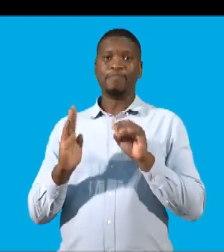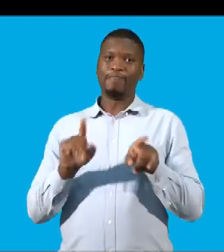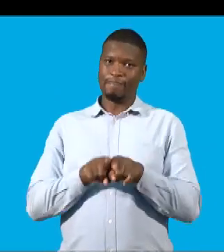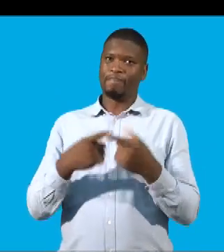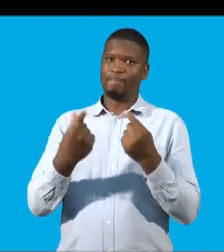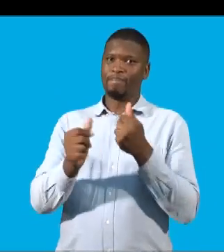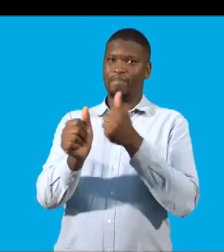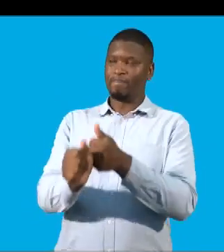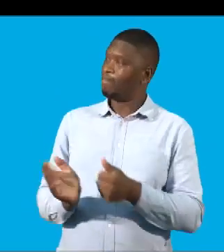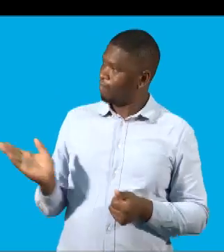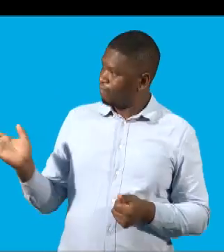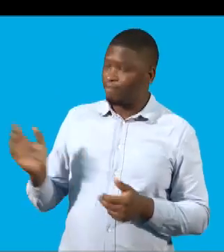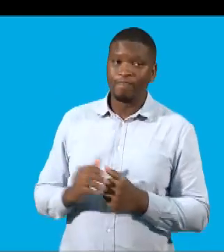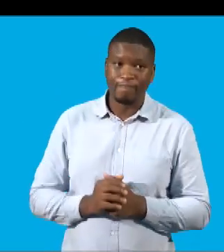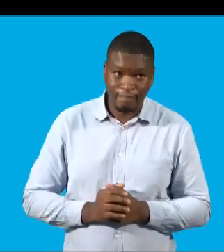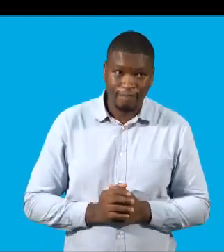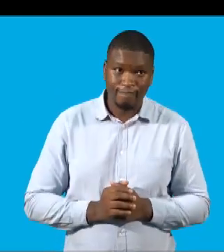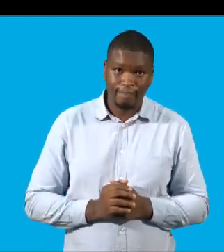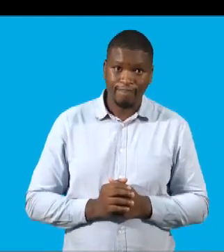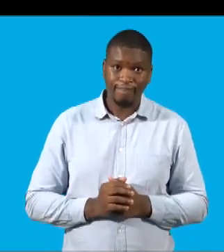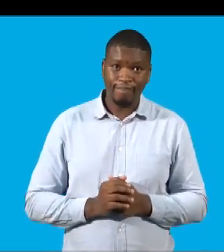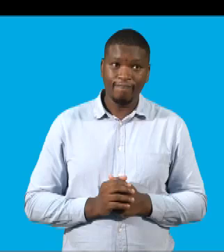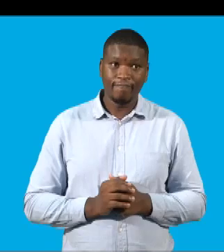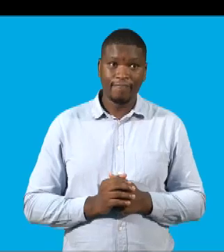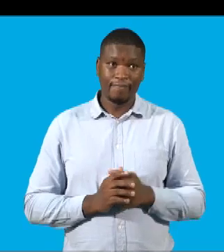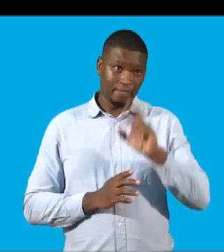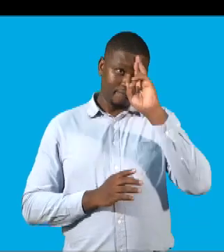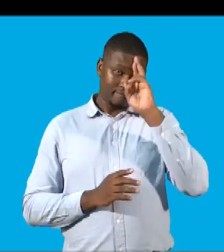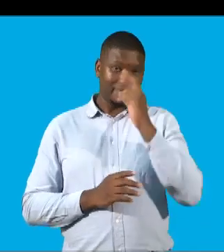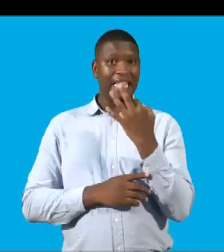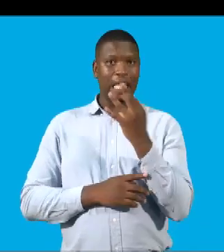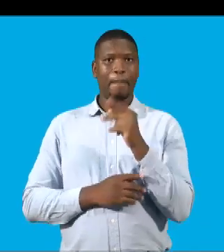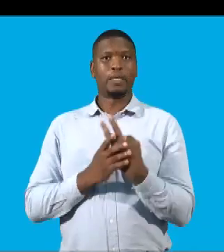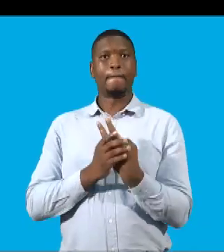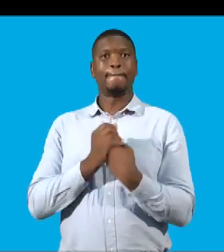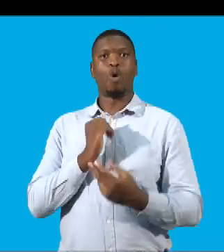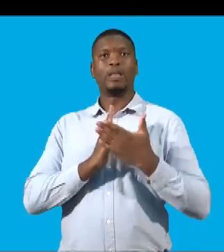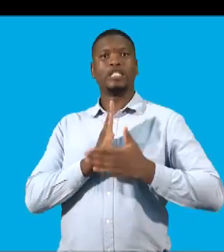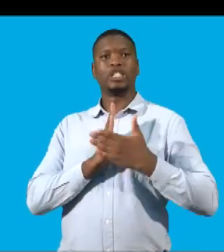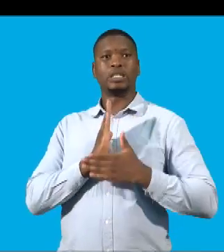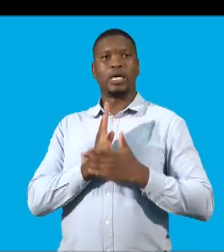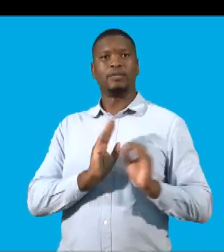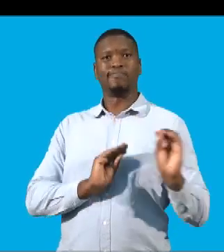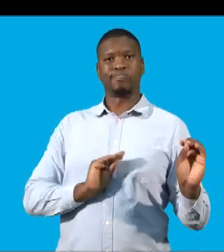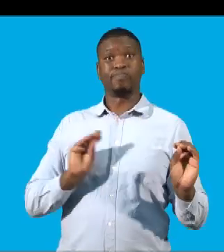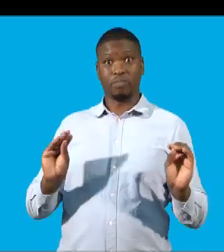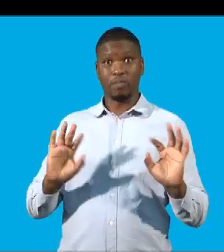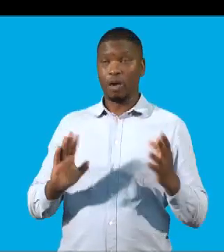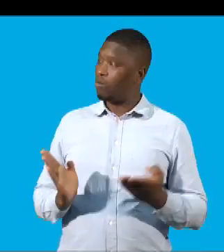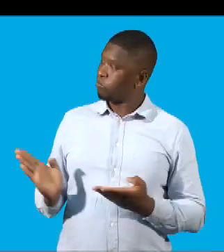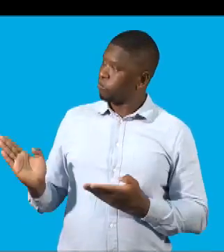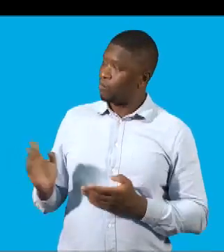And when we solve for x, then we know that that 3 is going to go on both sides of our inequality. So that is going to be